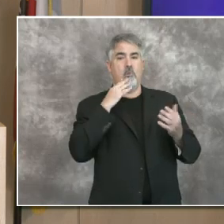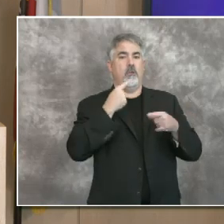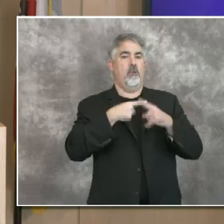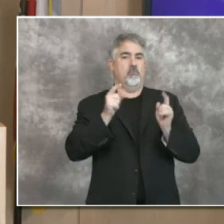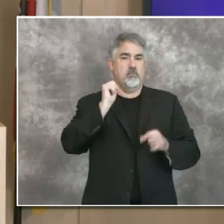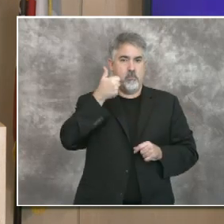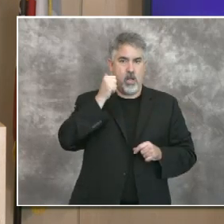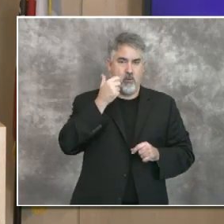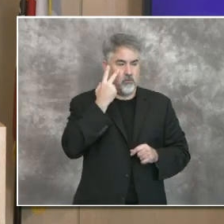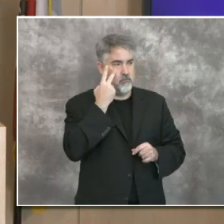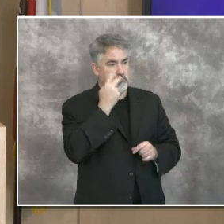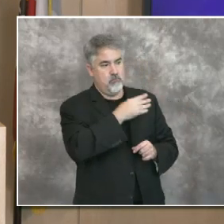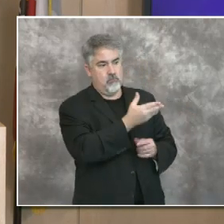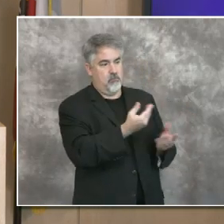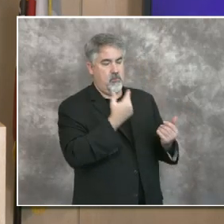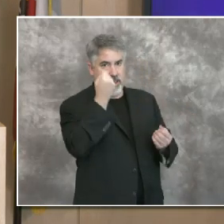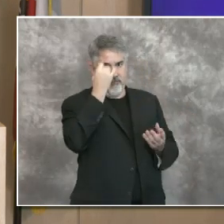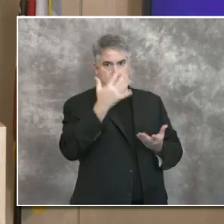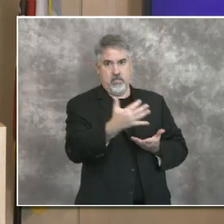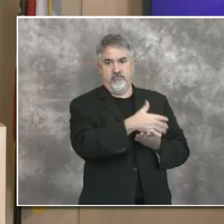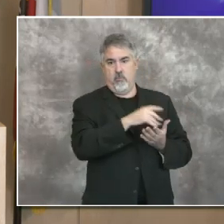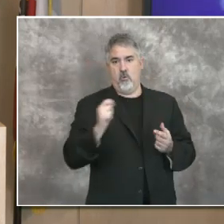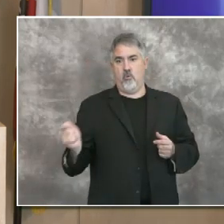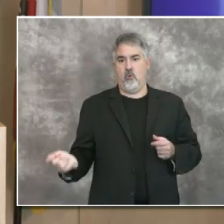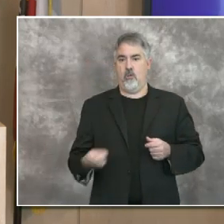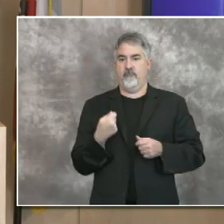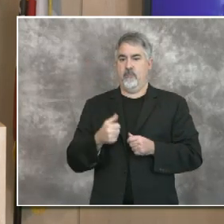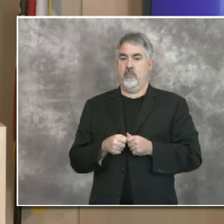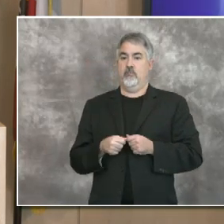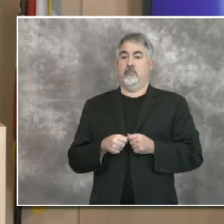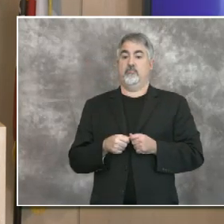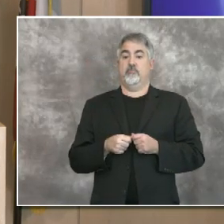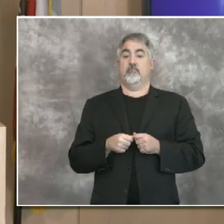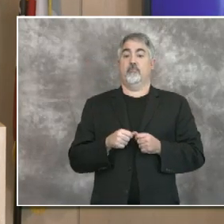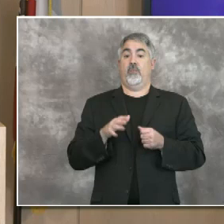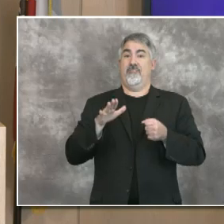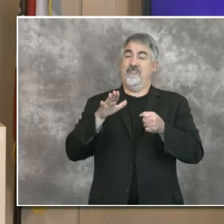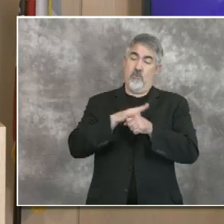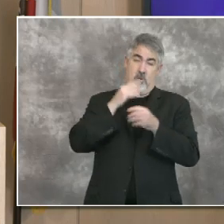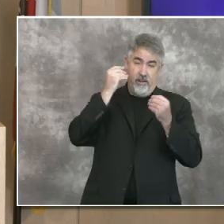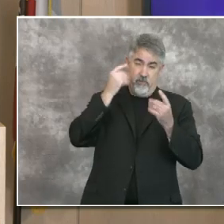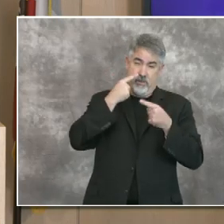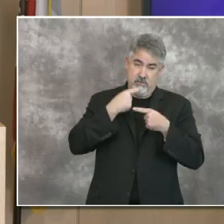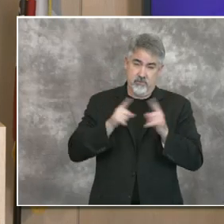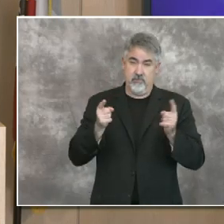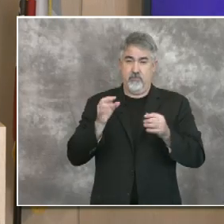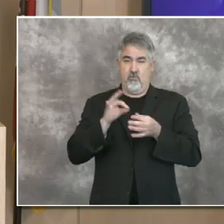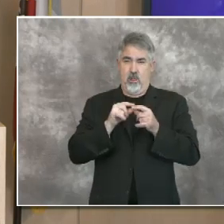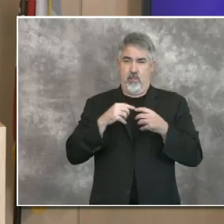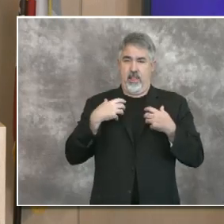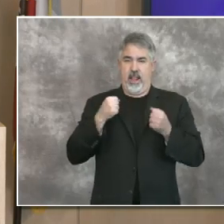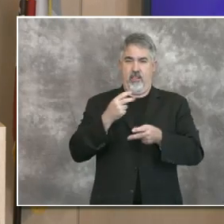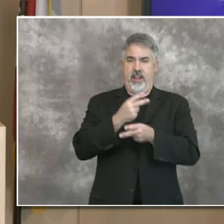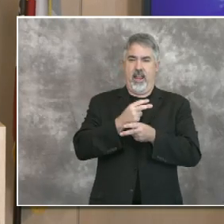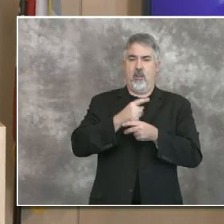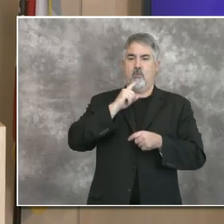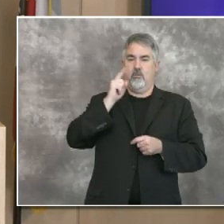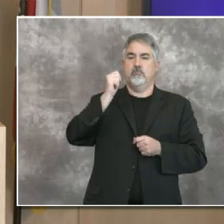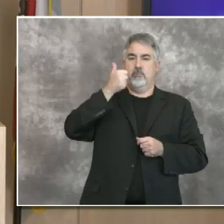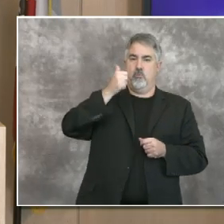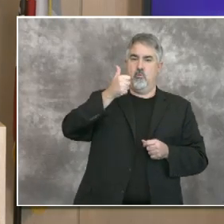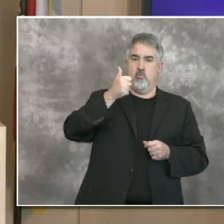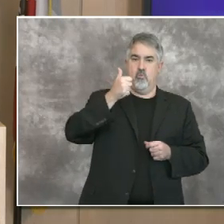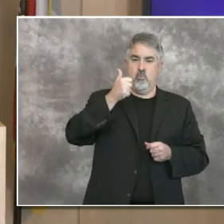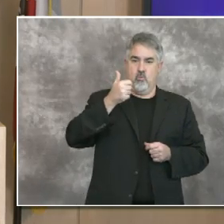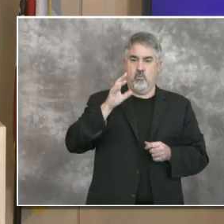to open shortly thereafter. We will have a complete update on our healthcare directive tomorrow, and the effective date of those